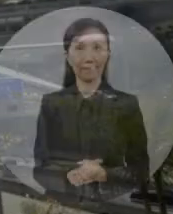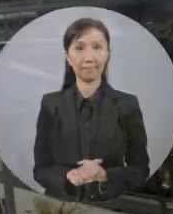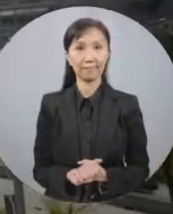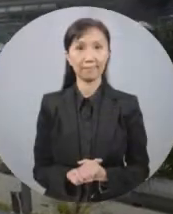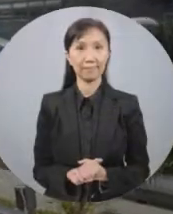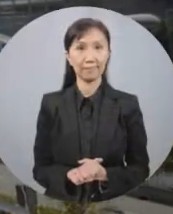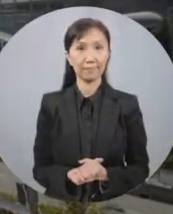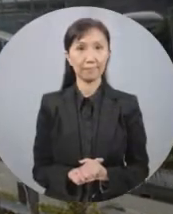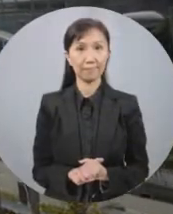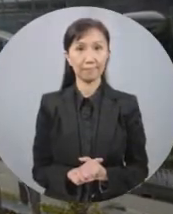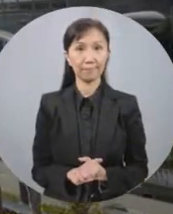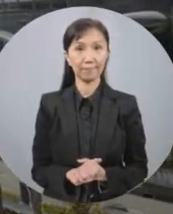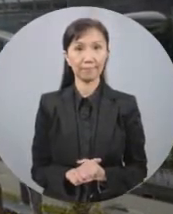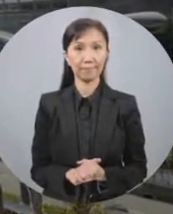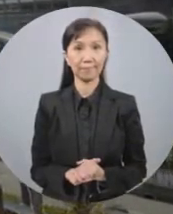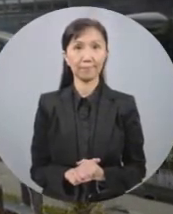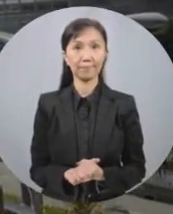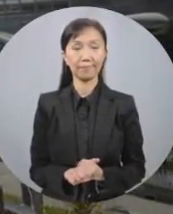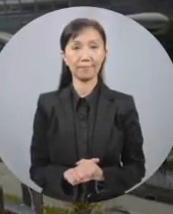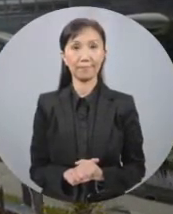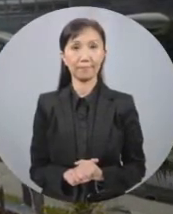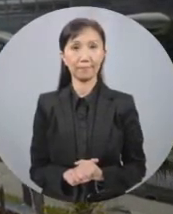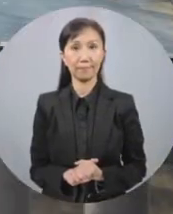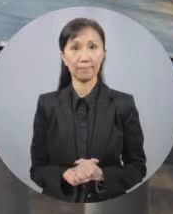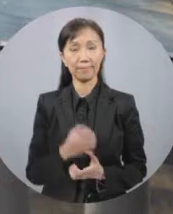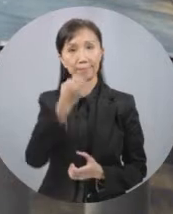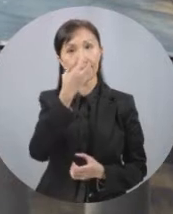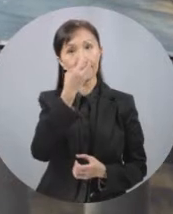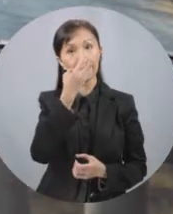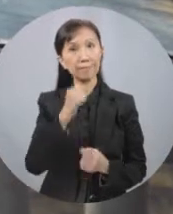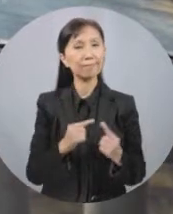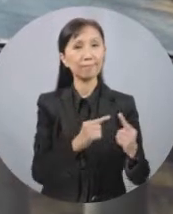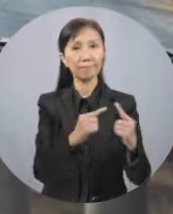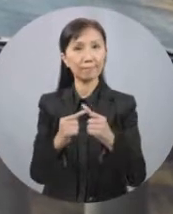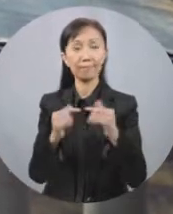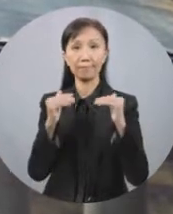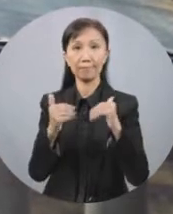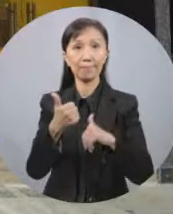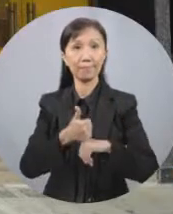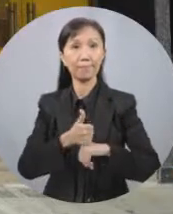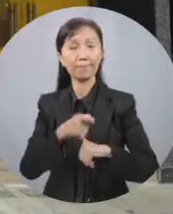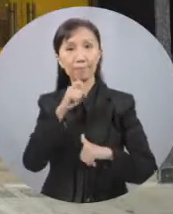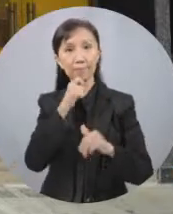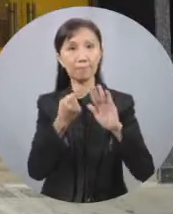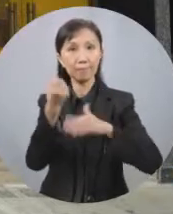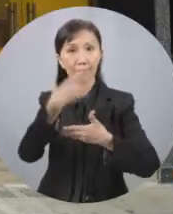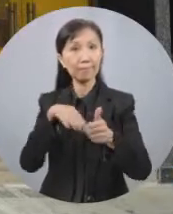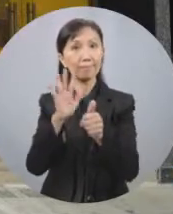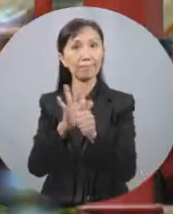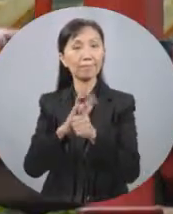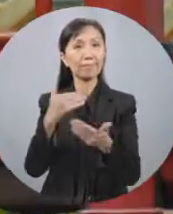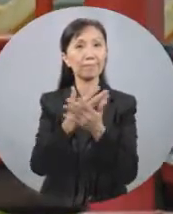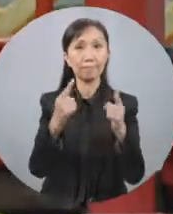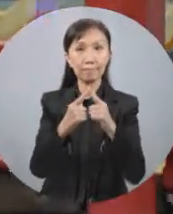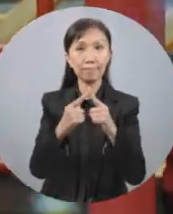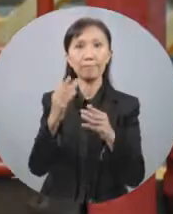In Hong Kong, people's rights to equal opportunities are protected by the law. If any person has been discriminated against on the grounds